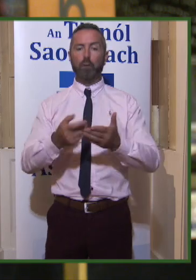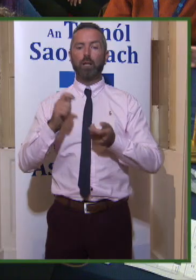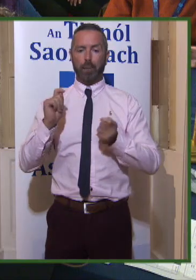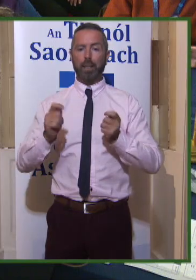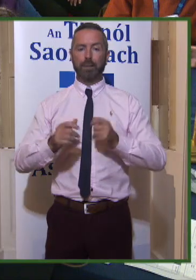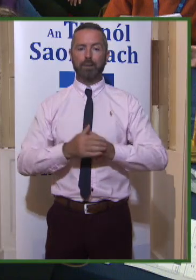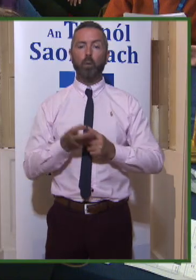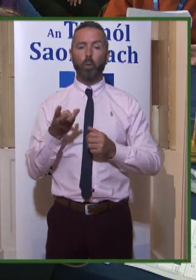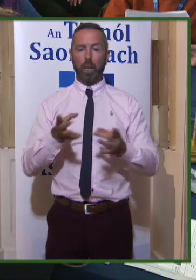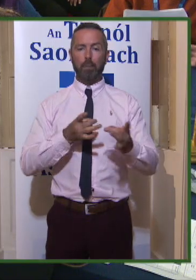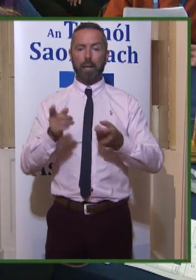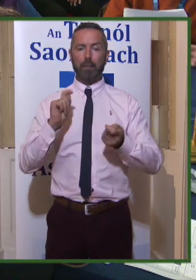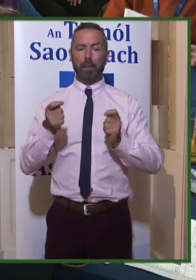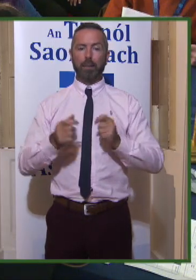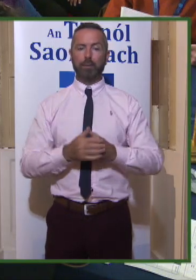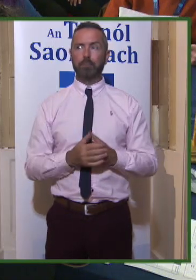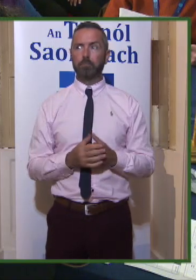So we'll make that amendment.